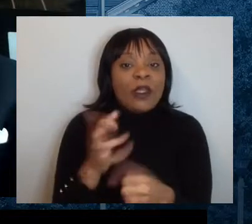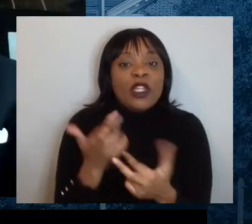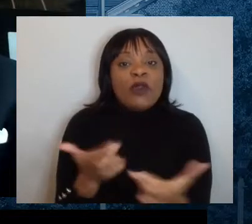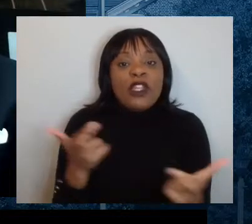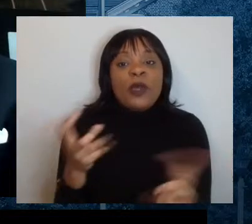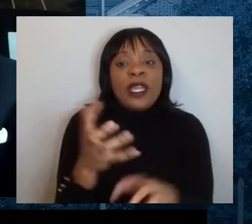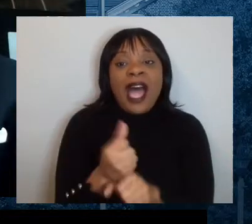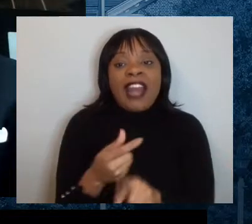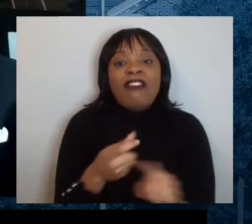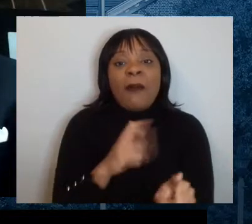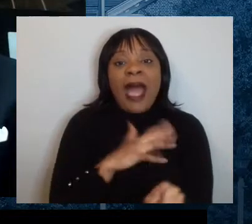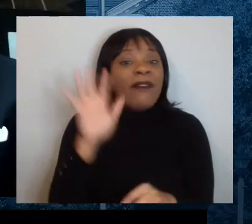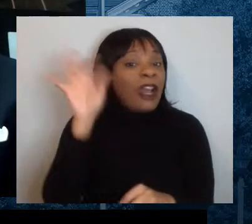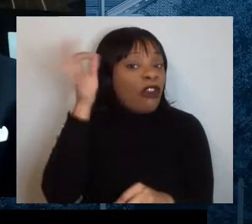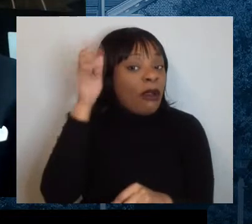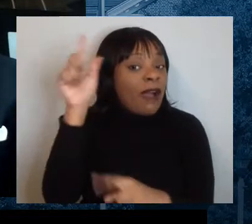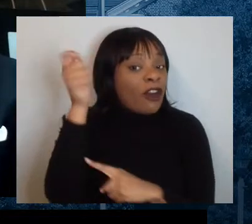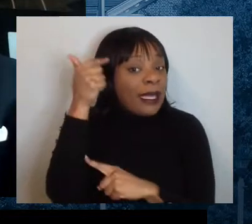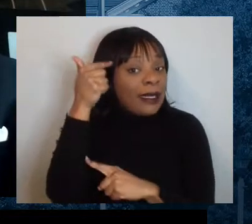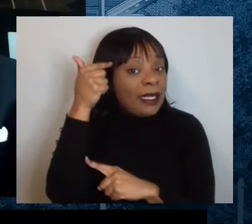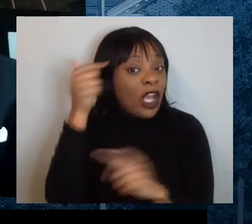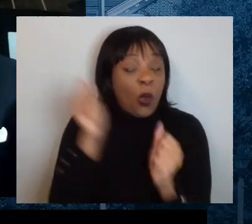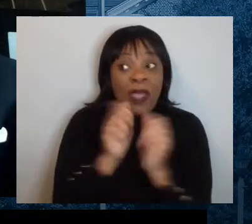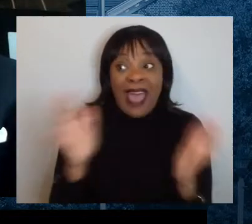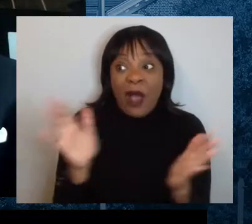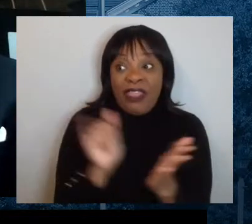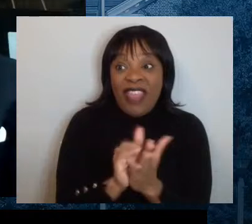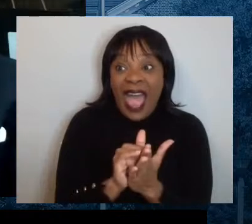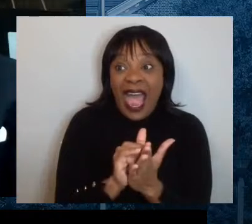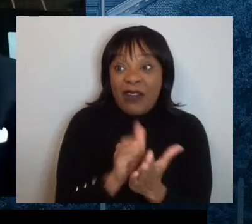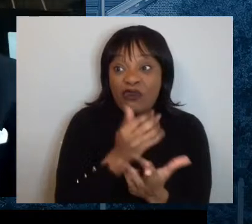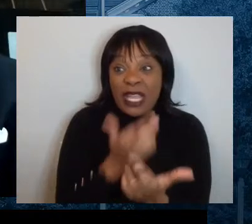federal government. Without those,